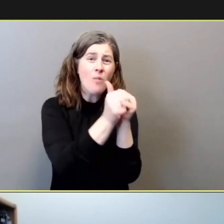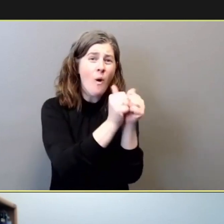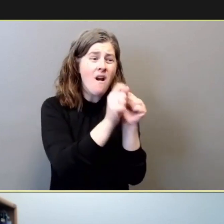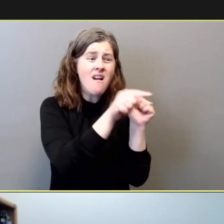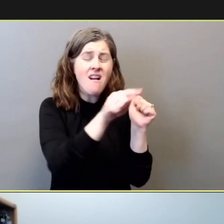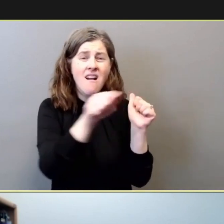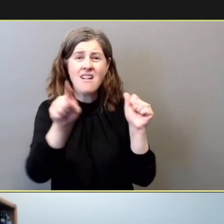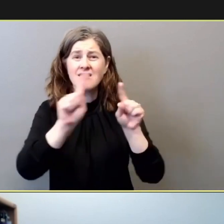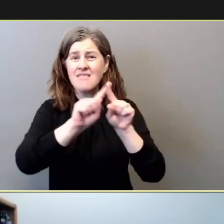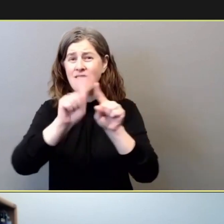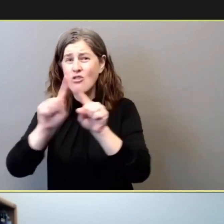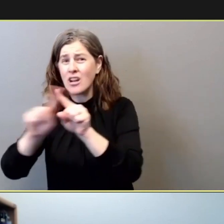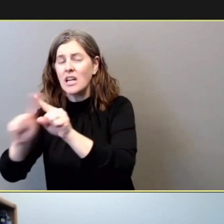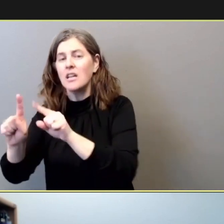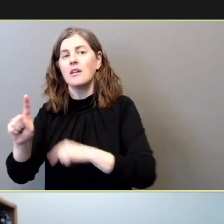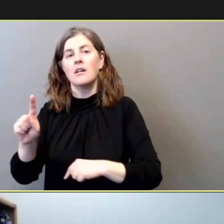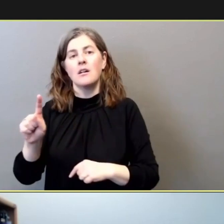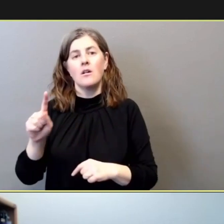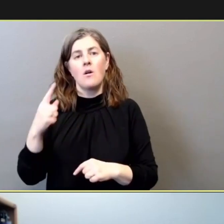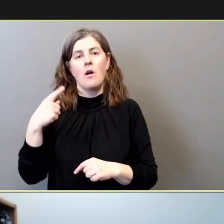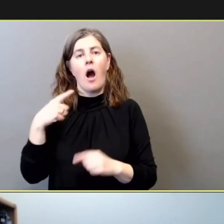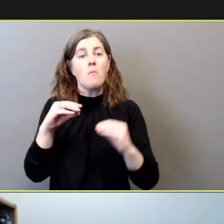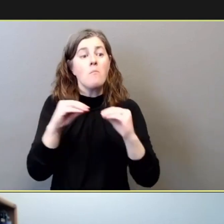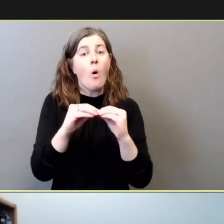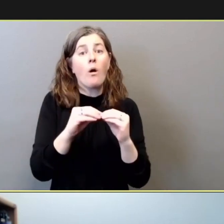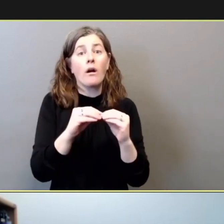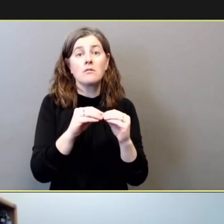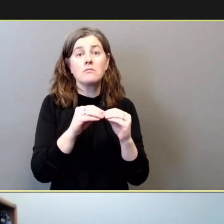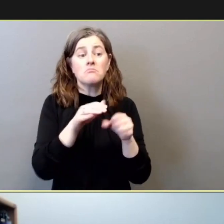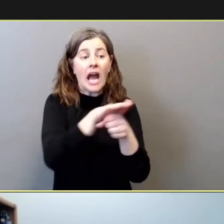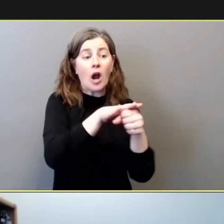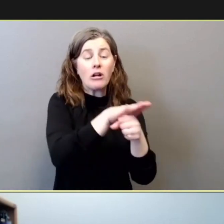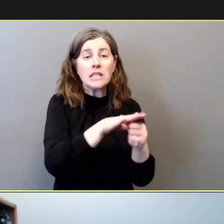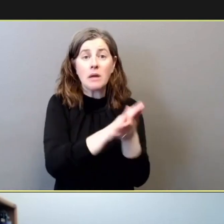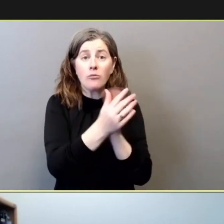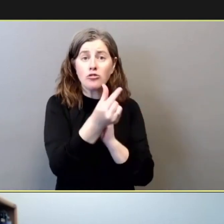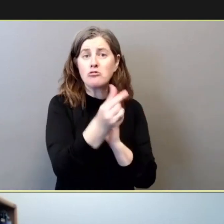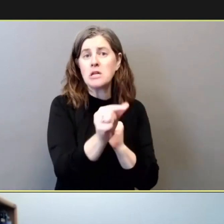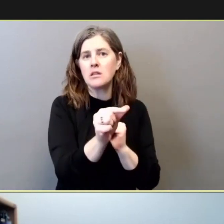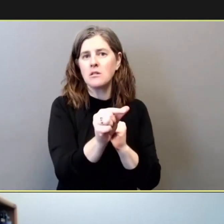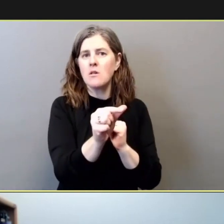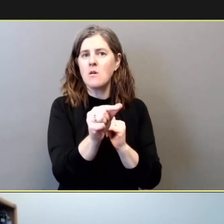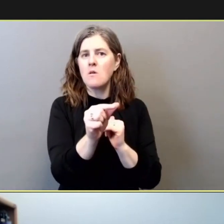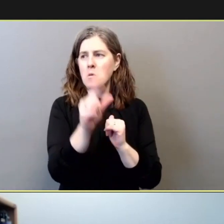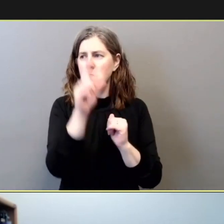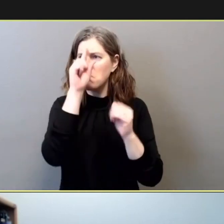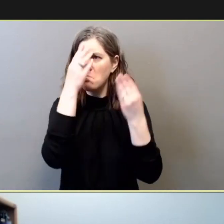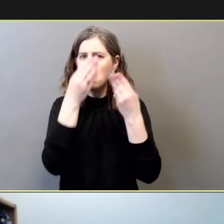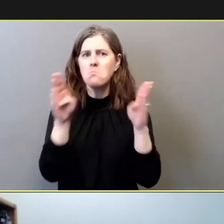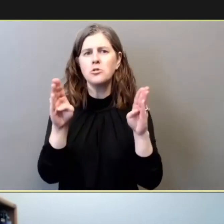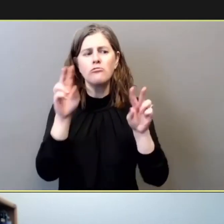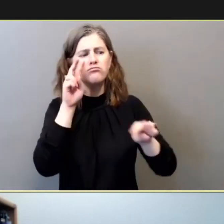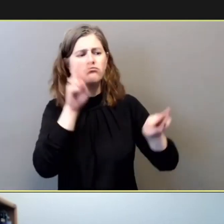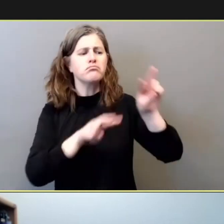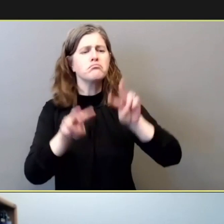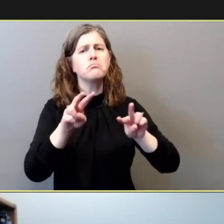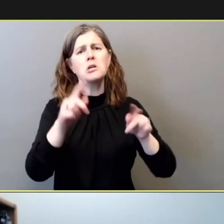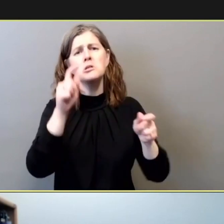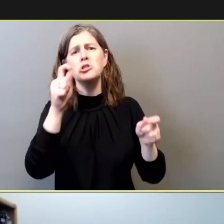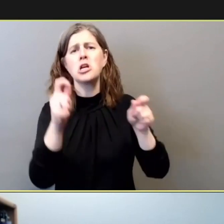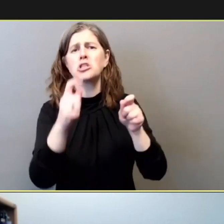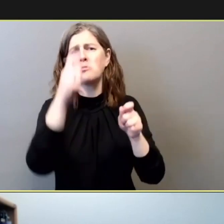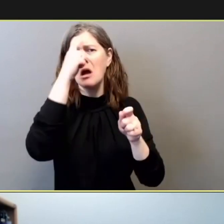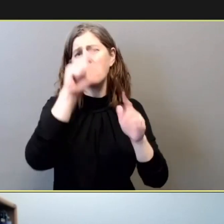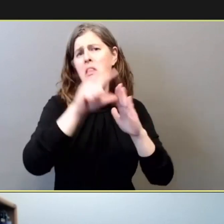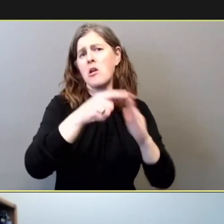And so I think as more counties turn green, we're certainly open to looking at that and changing it. Second